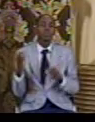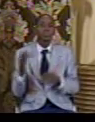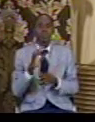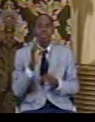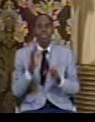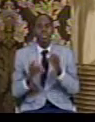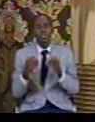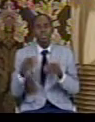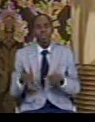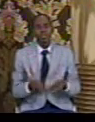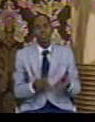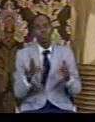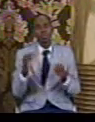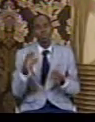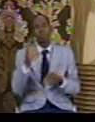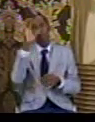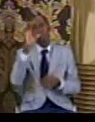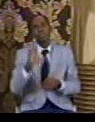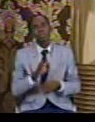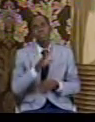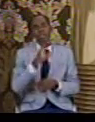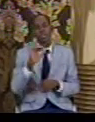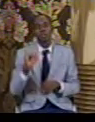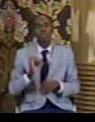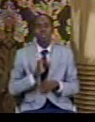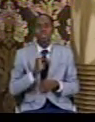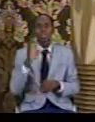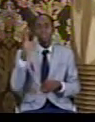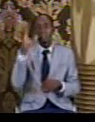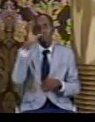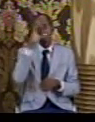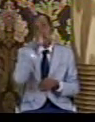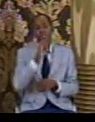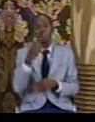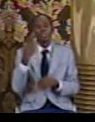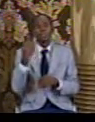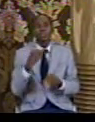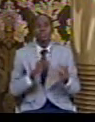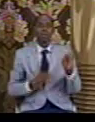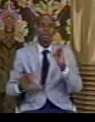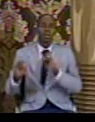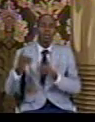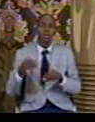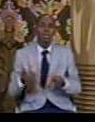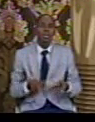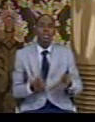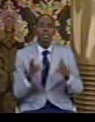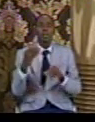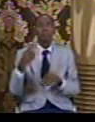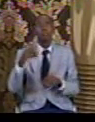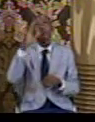the way of the cross I miss. Oh,